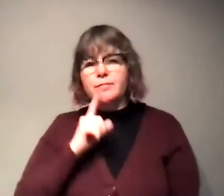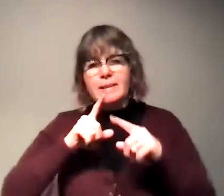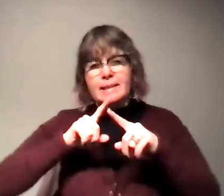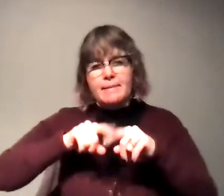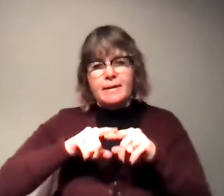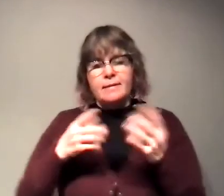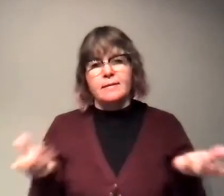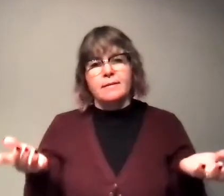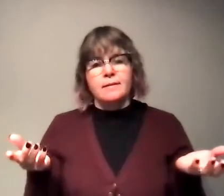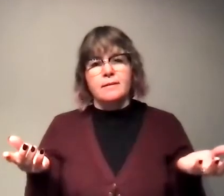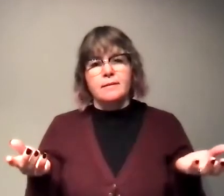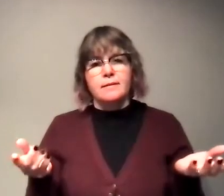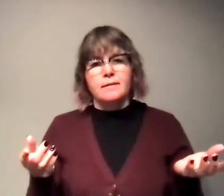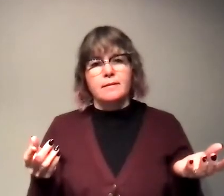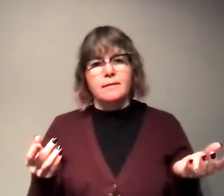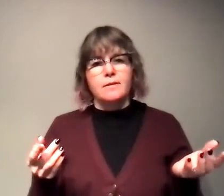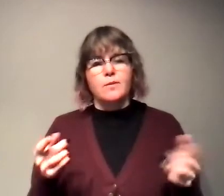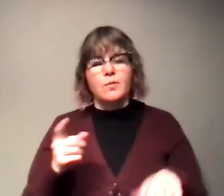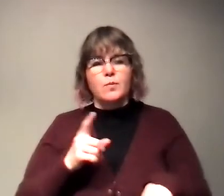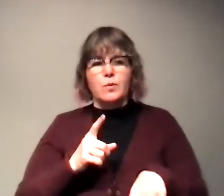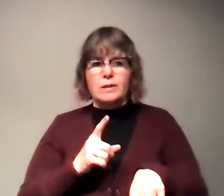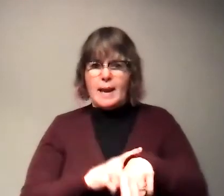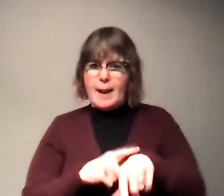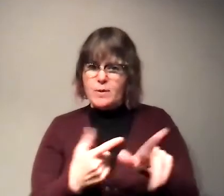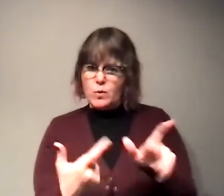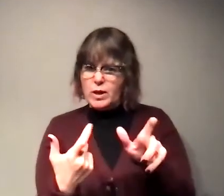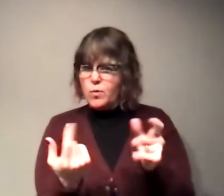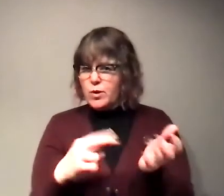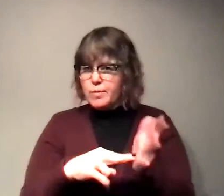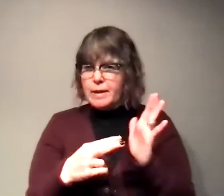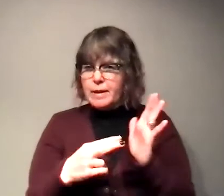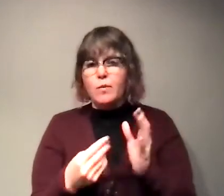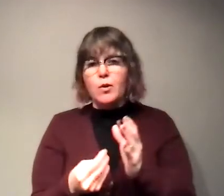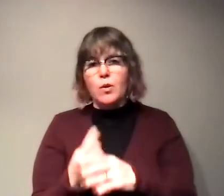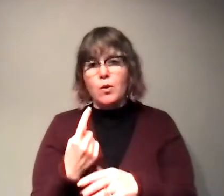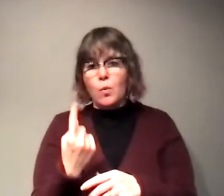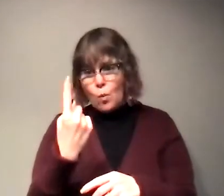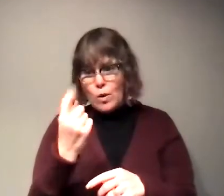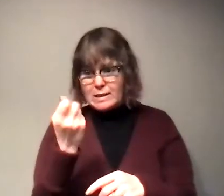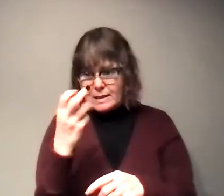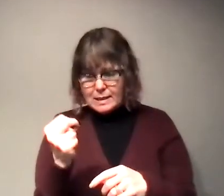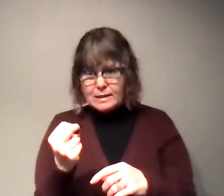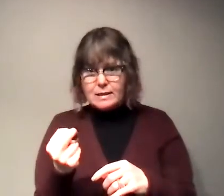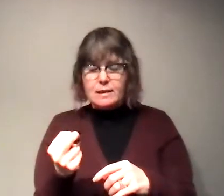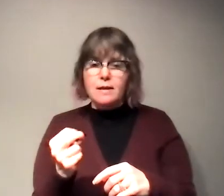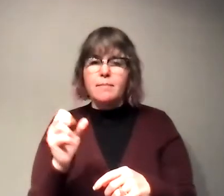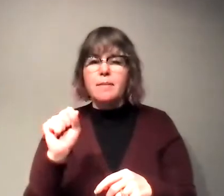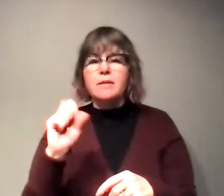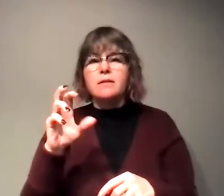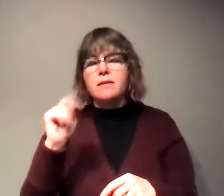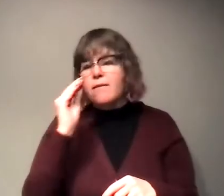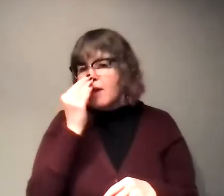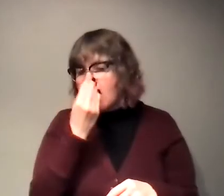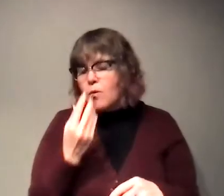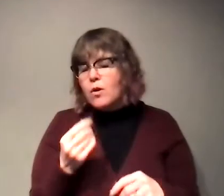on how quickly you're talking about. If you want something to grow in one growing season, think about a sunflower. If you